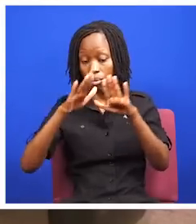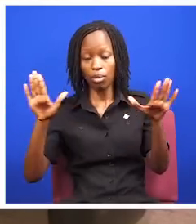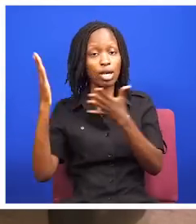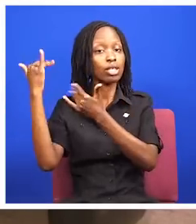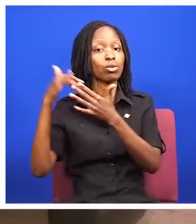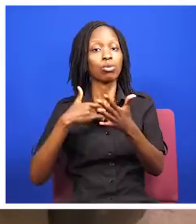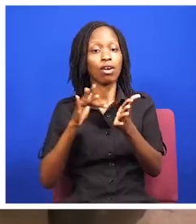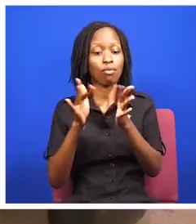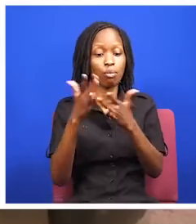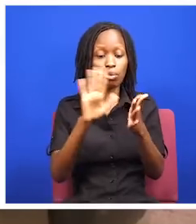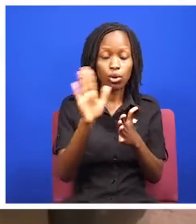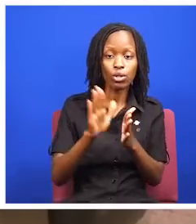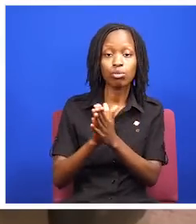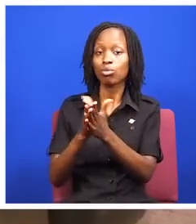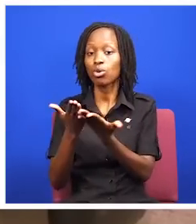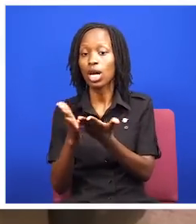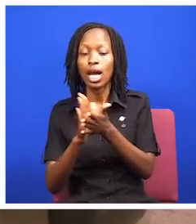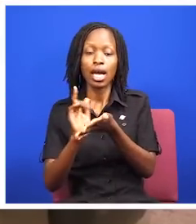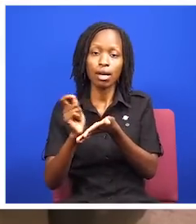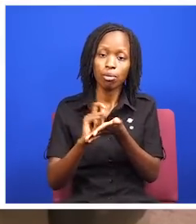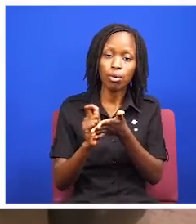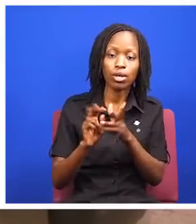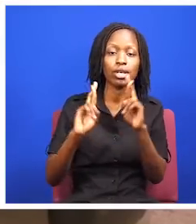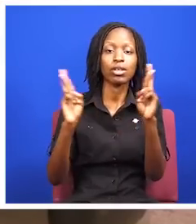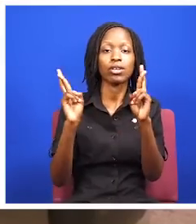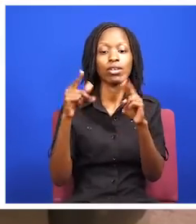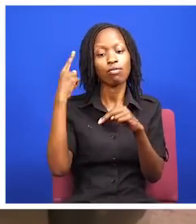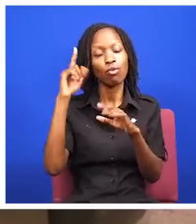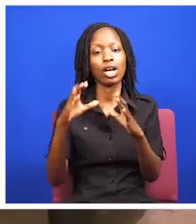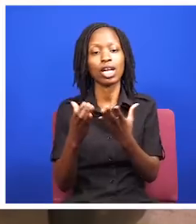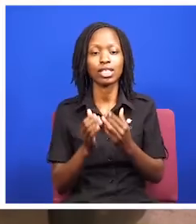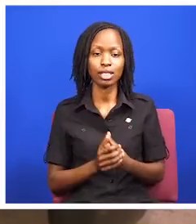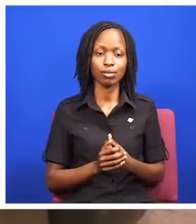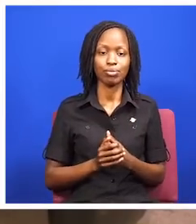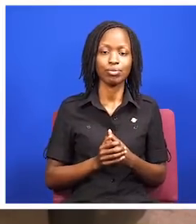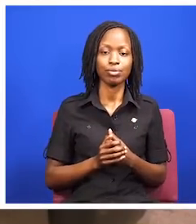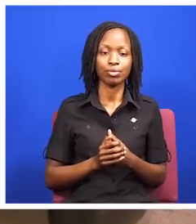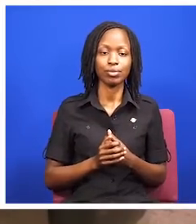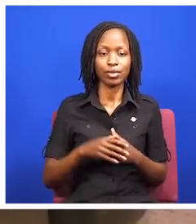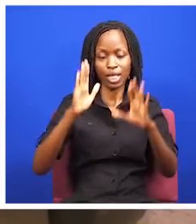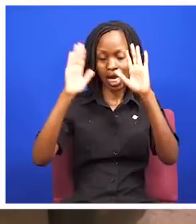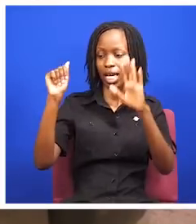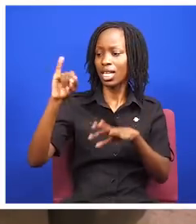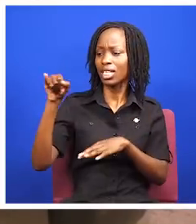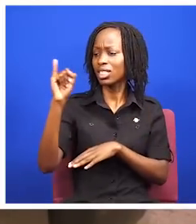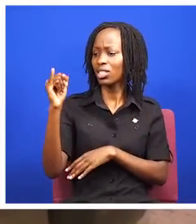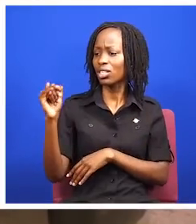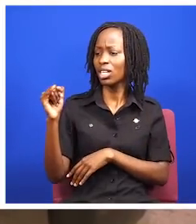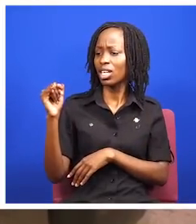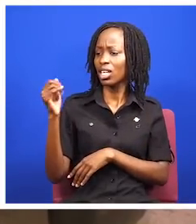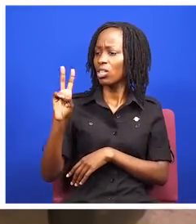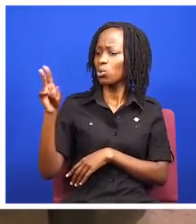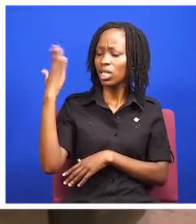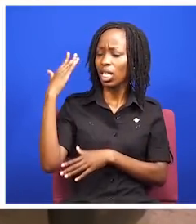and hope you have your Bible, notebook, and pen ready for class. Hi Angie, did you